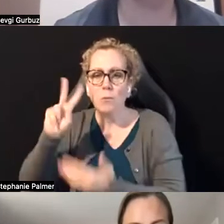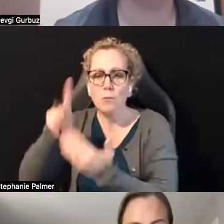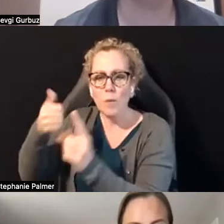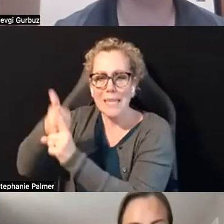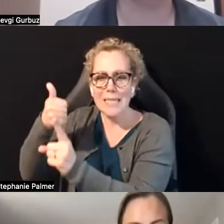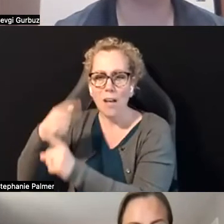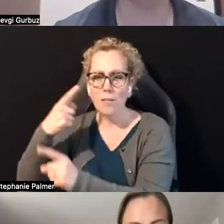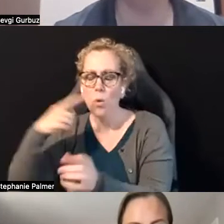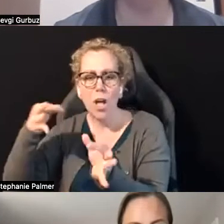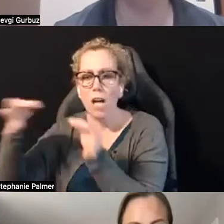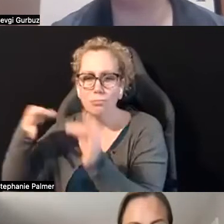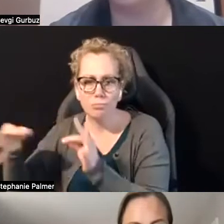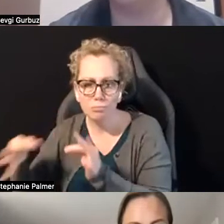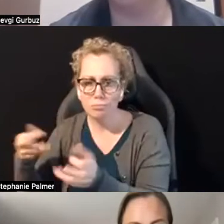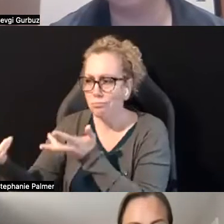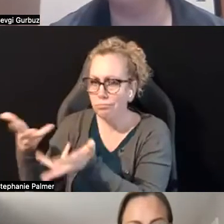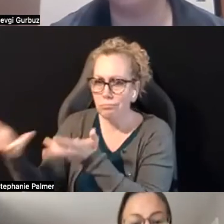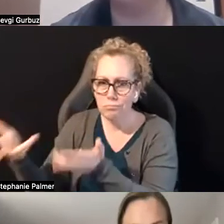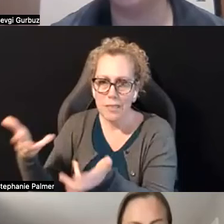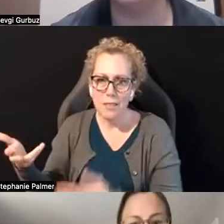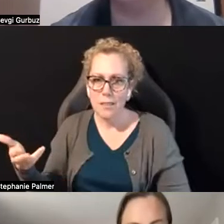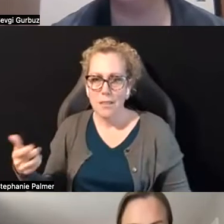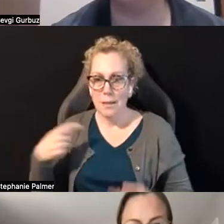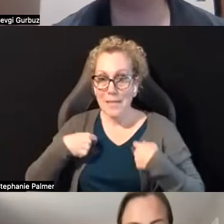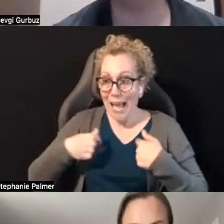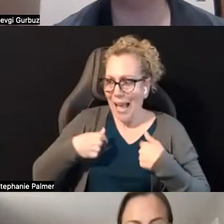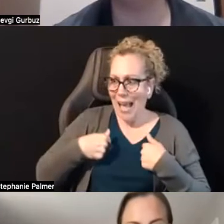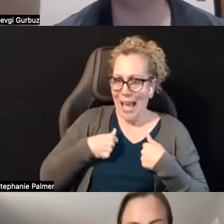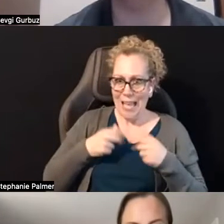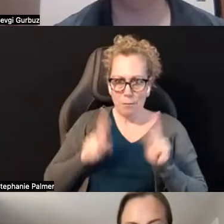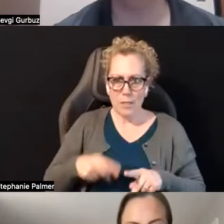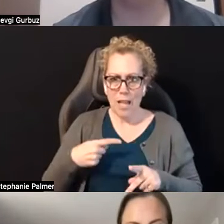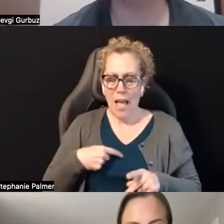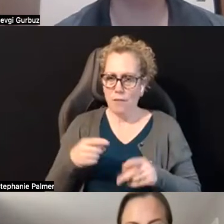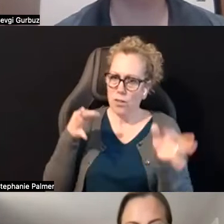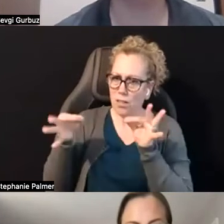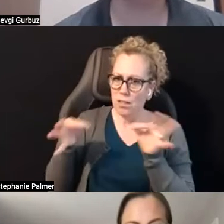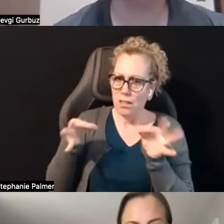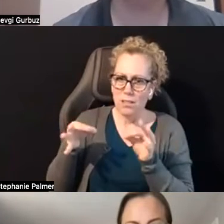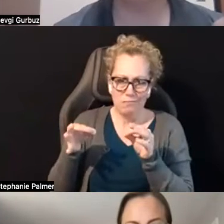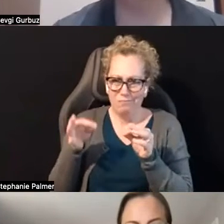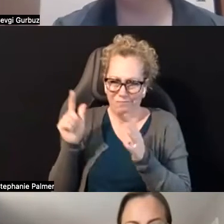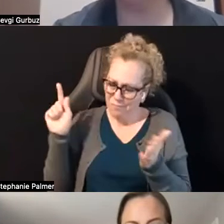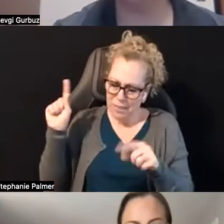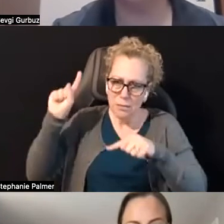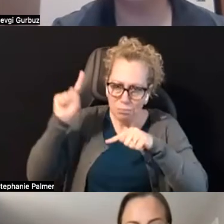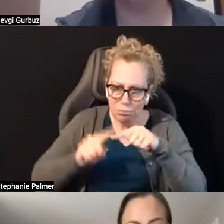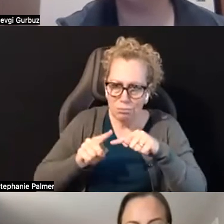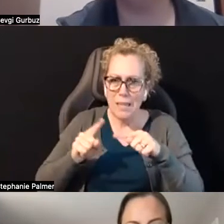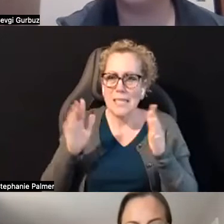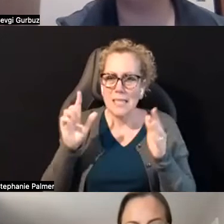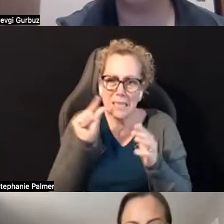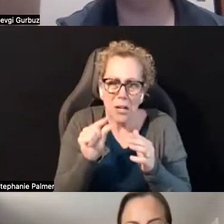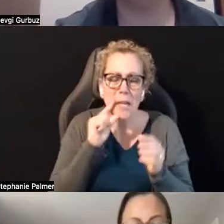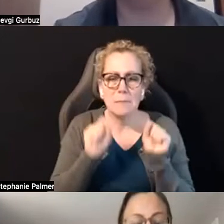that involves minimum explanation on my behalf. Ideally, this would be something that I just take the sensor, connect